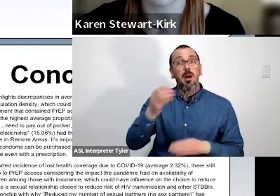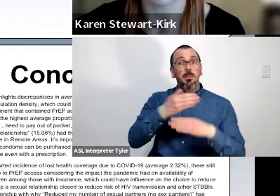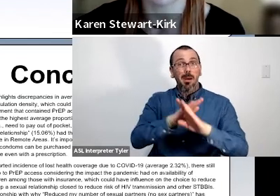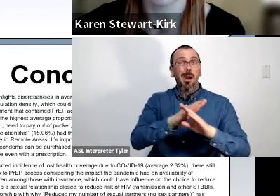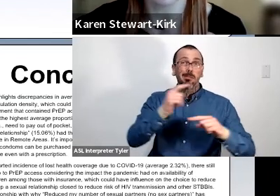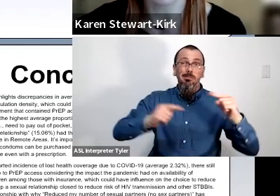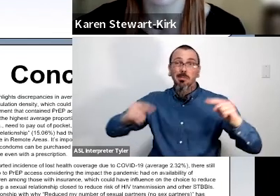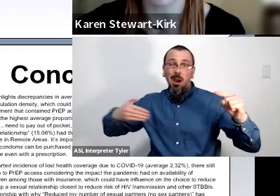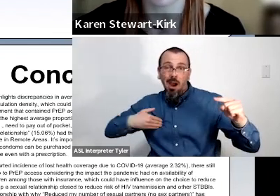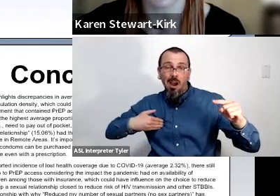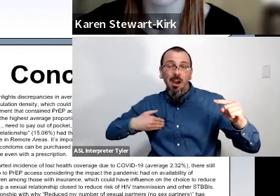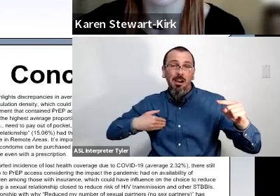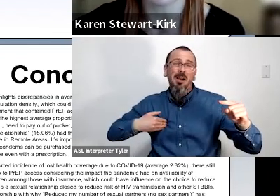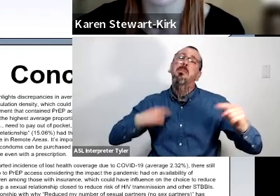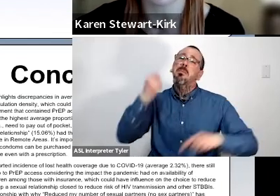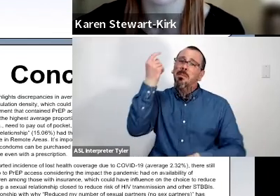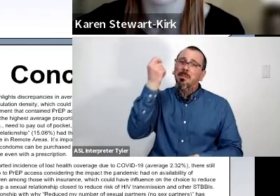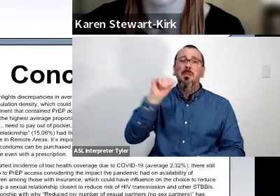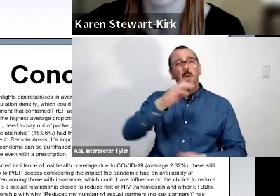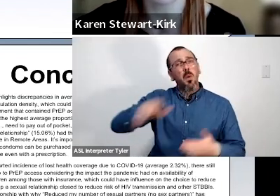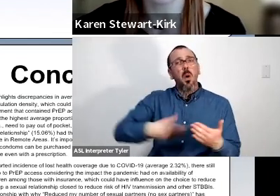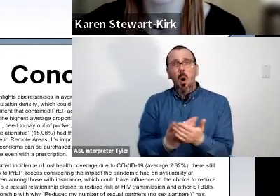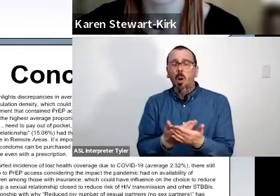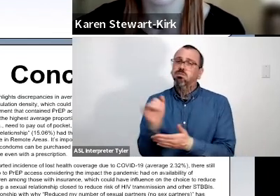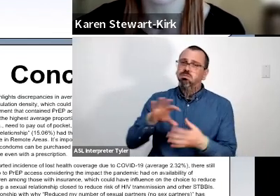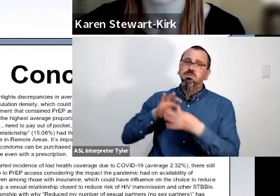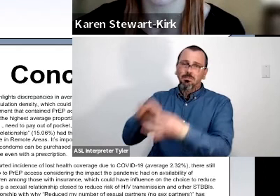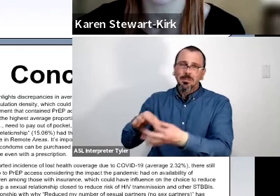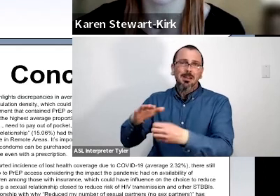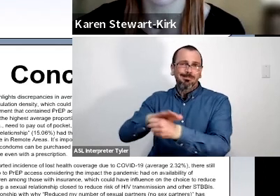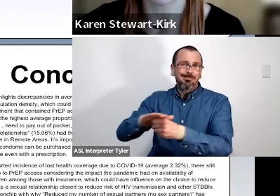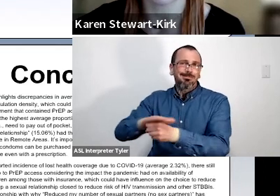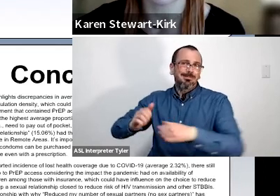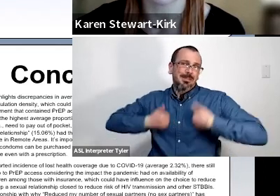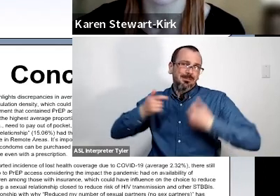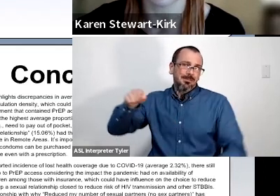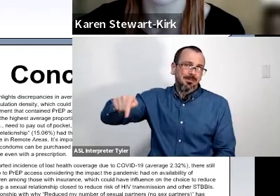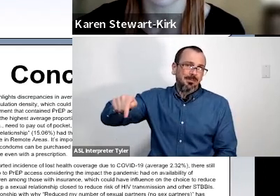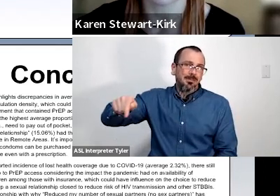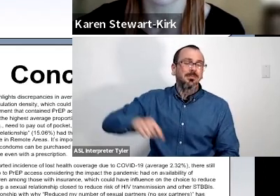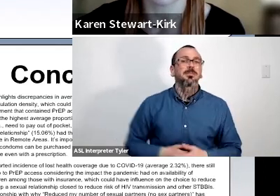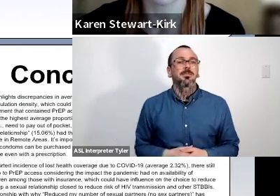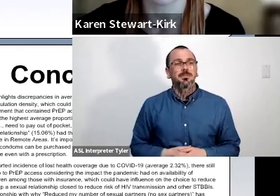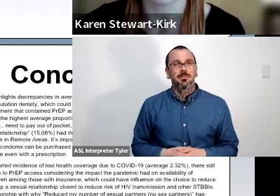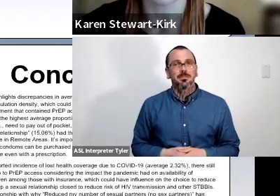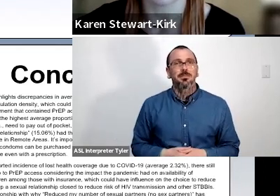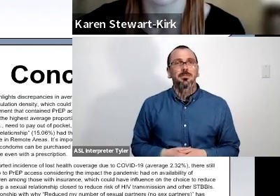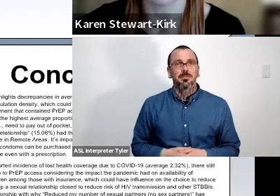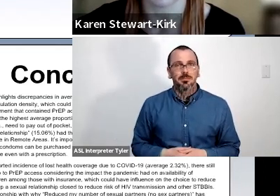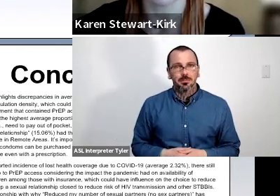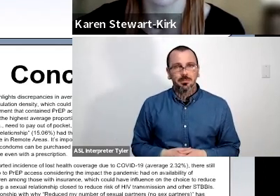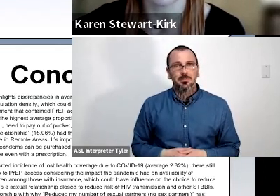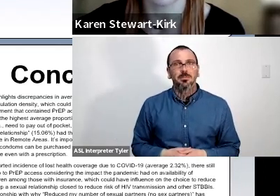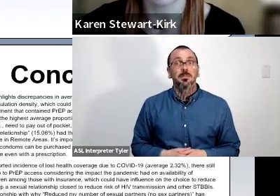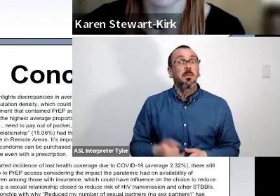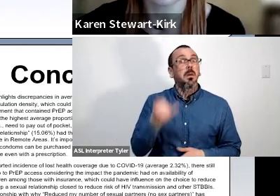its relevance. This tells us that population density alone, while a useful piece of information for researchers to use for understanding and exploring distribution